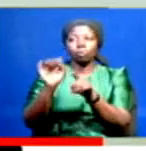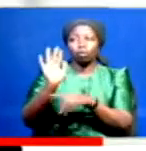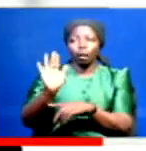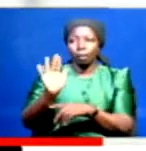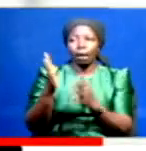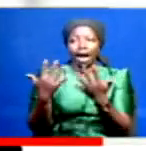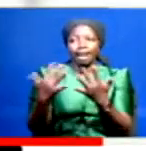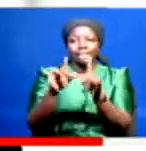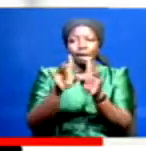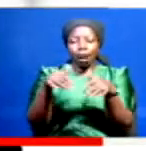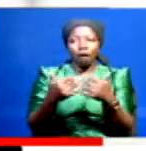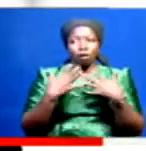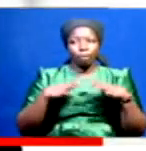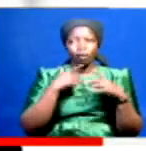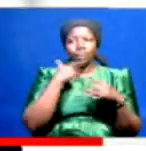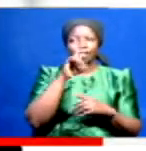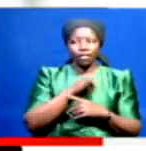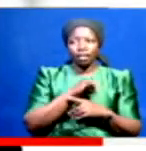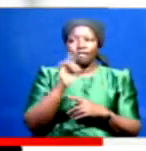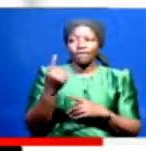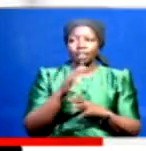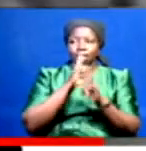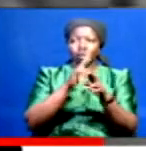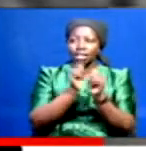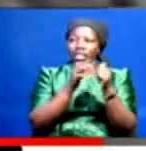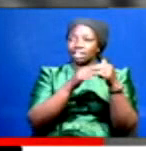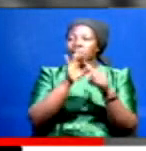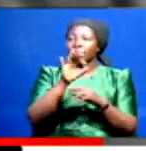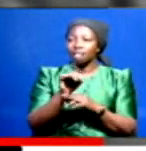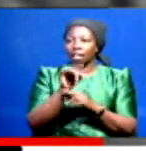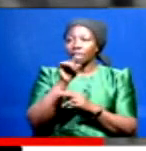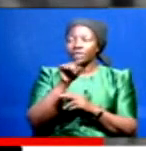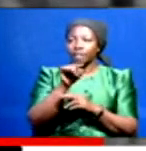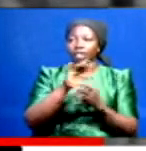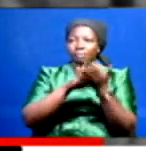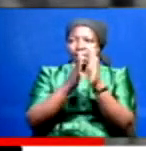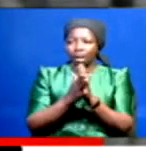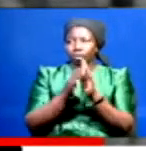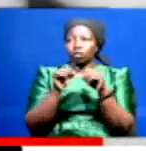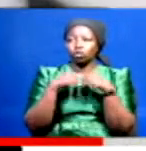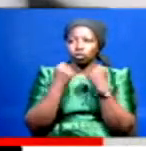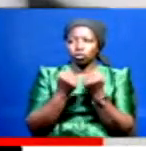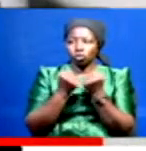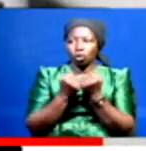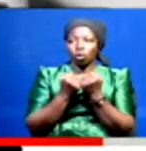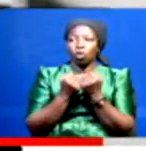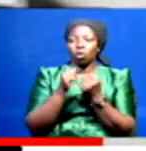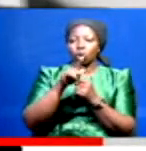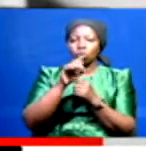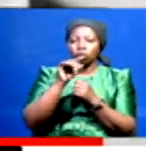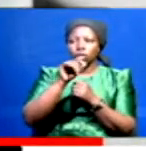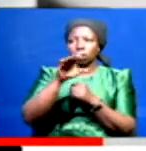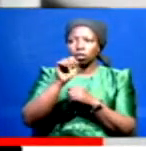being arranged. First reported in the 1930s, cults became the object of sociological study in the context of the study